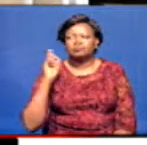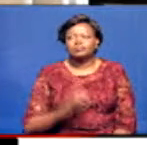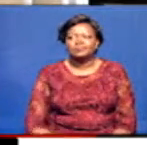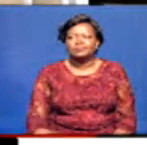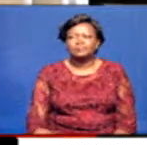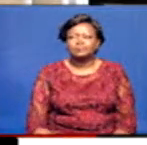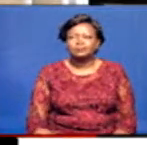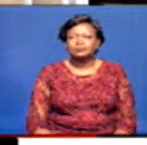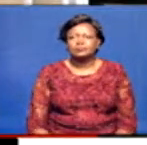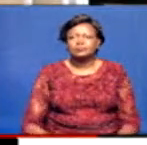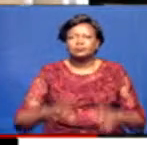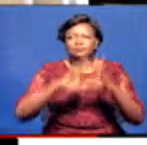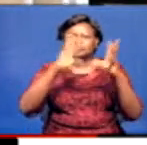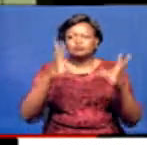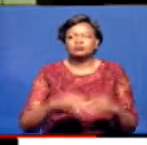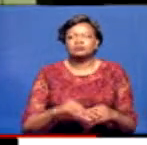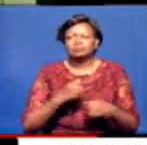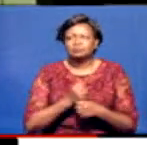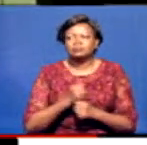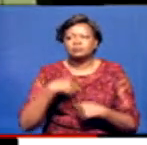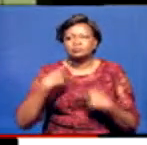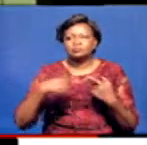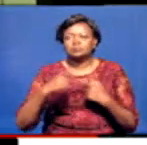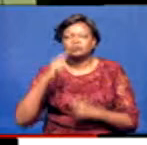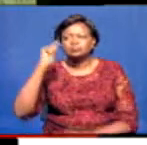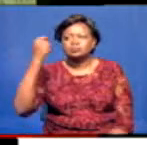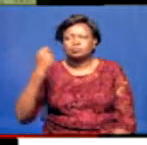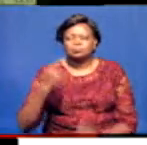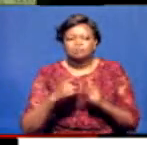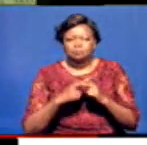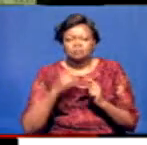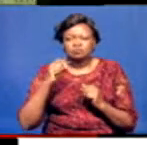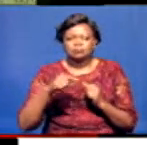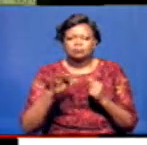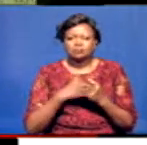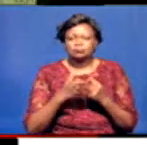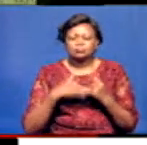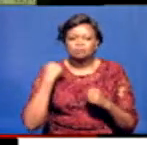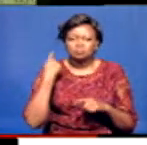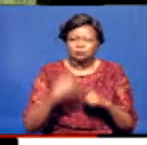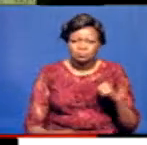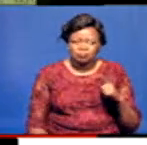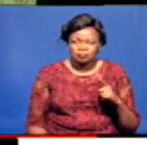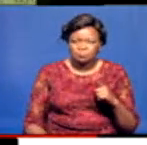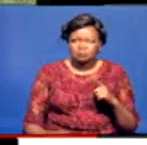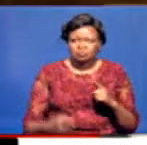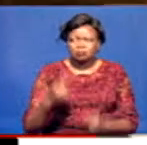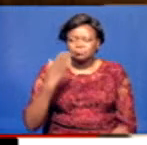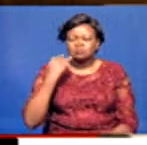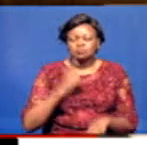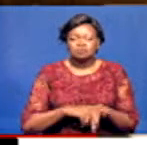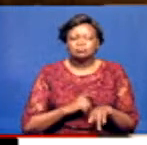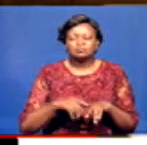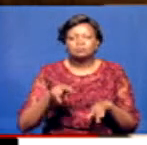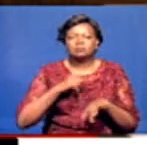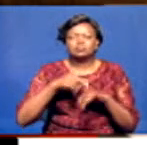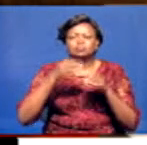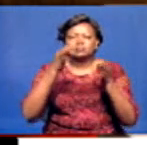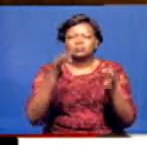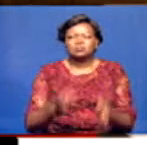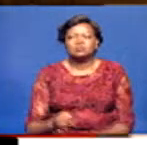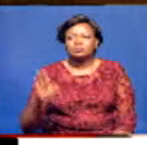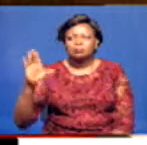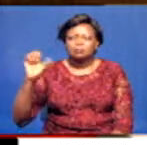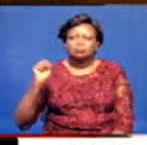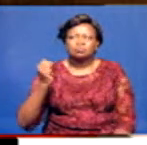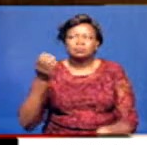The budget-making process in Kenya commences in August every year. By this time, the National Treasury Cabinet Secretary is